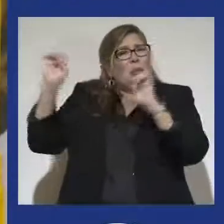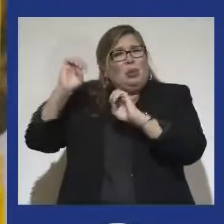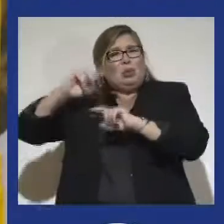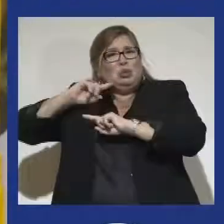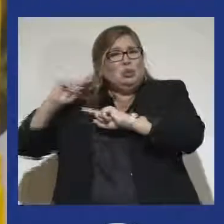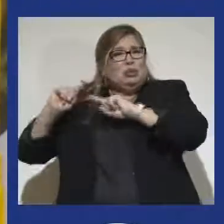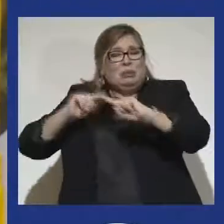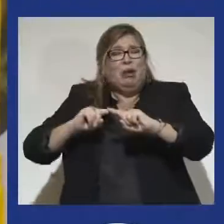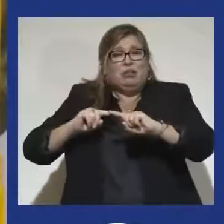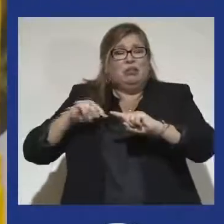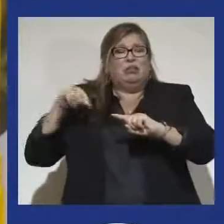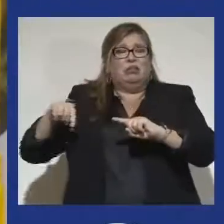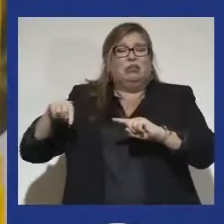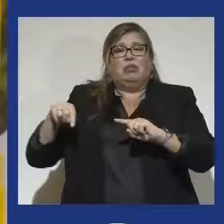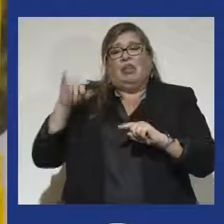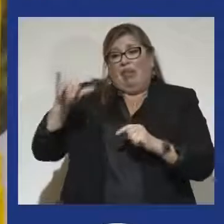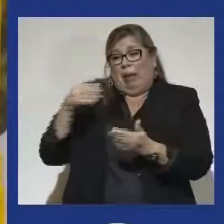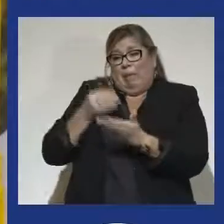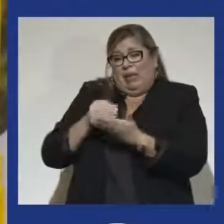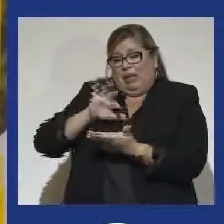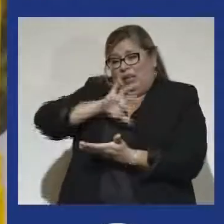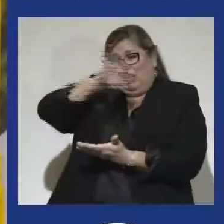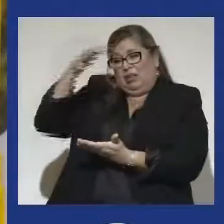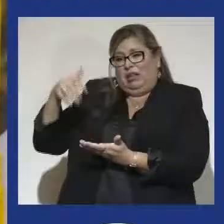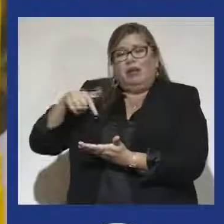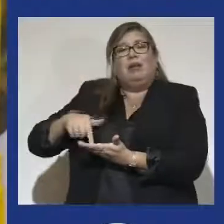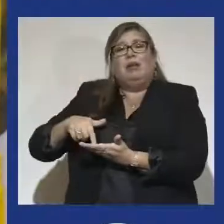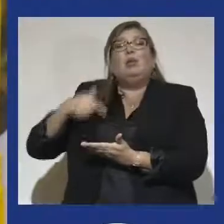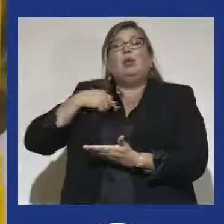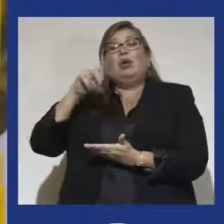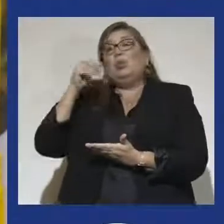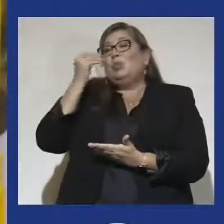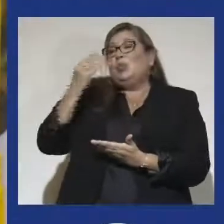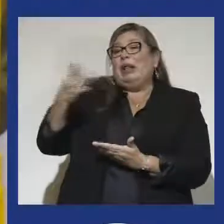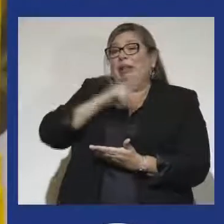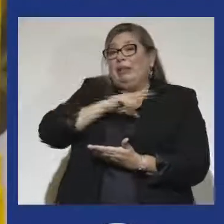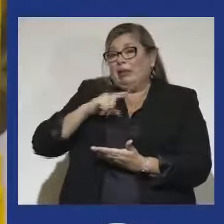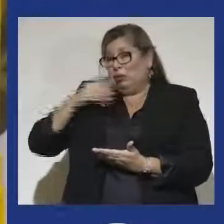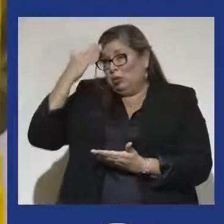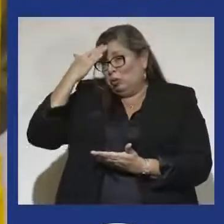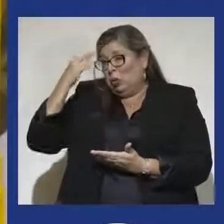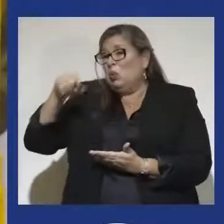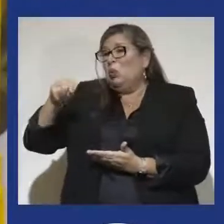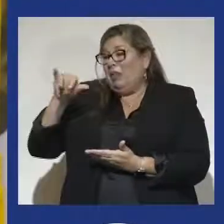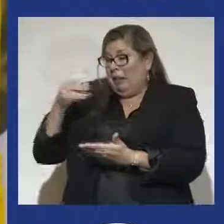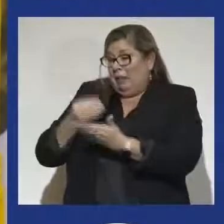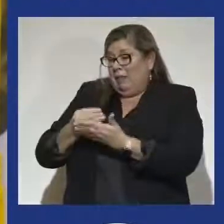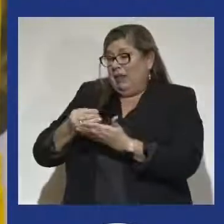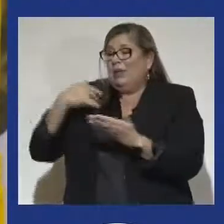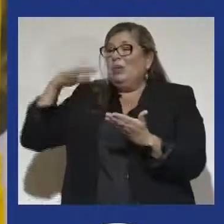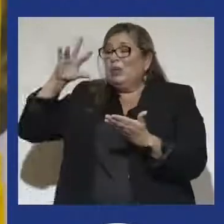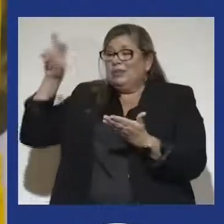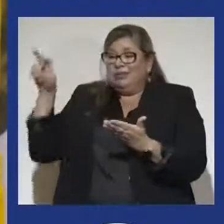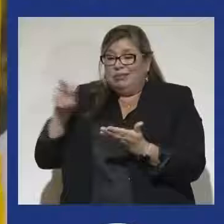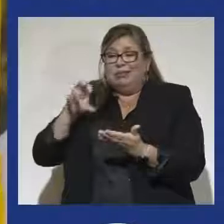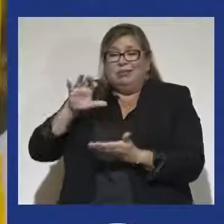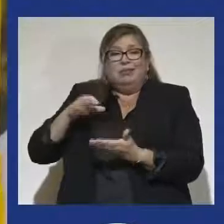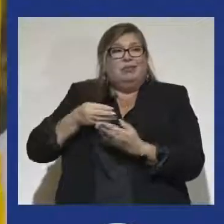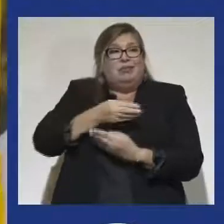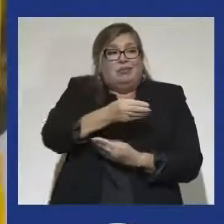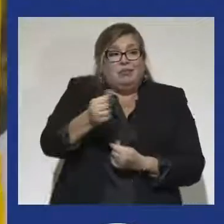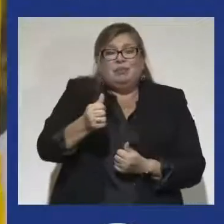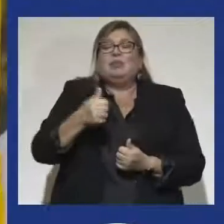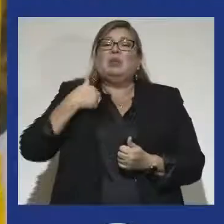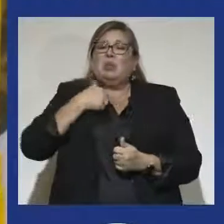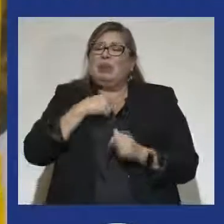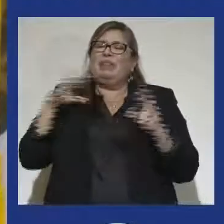is the money that we do notify the legislature when we're transferring money into that account, and then we've had a regular